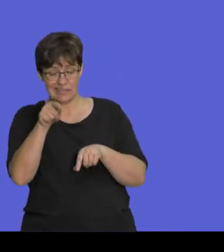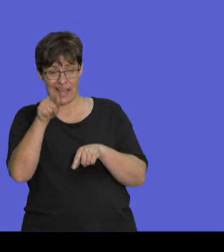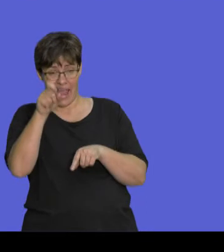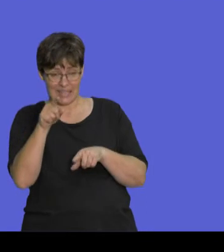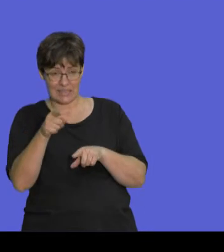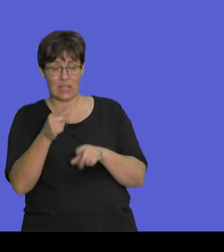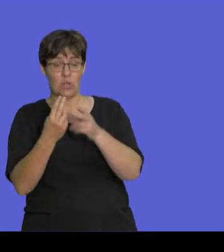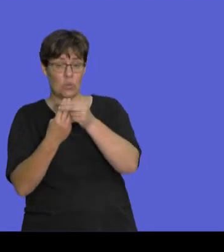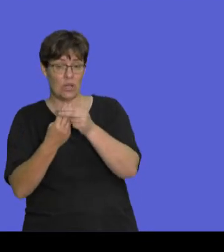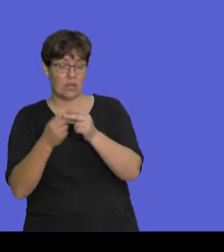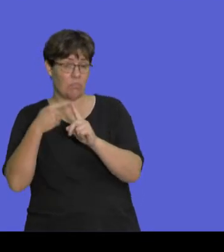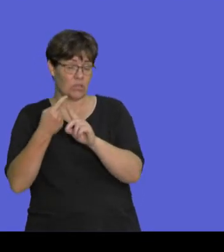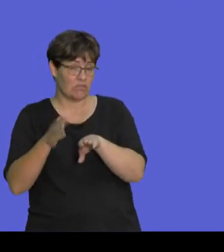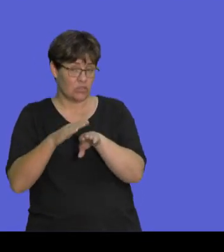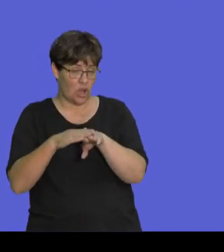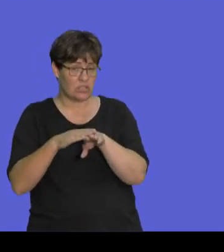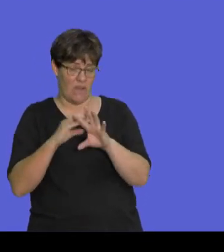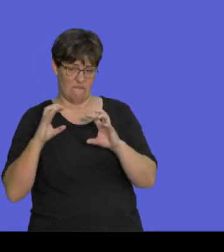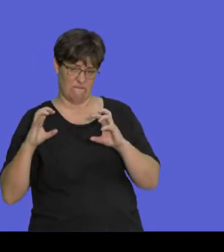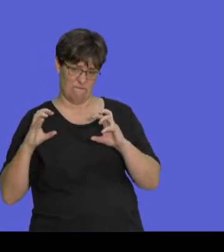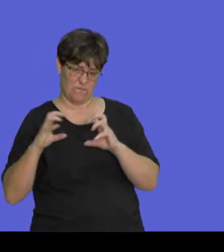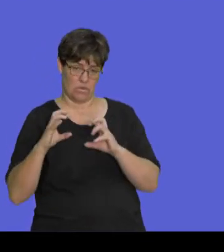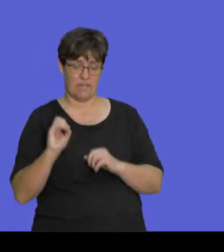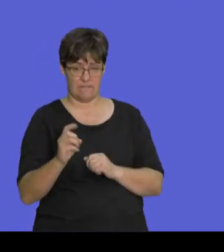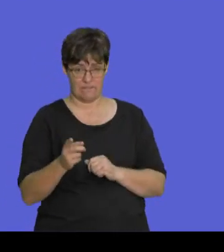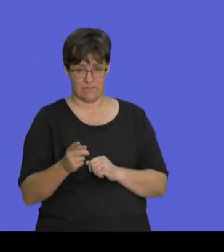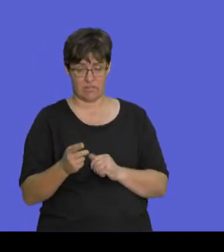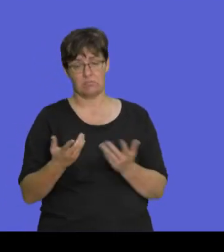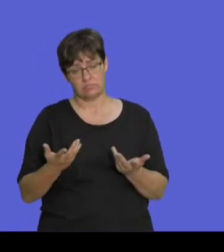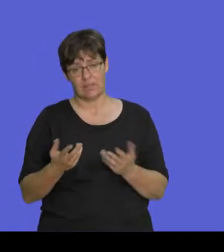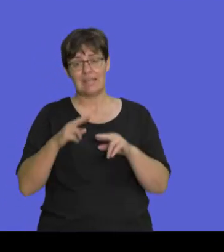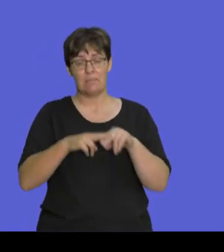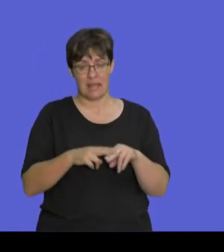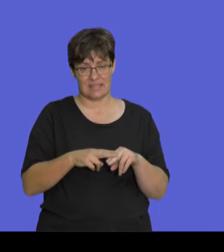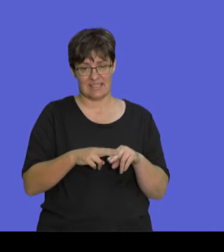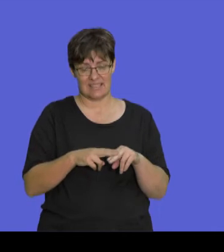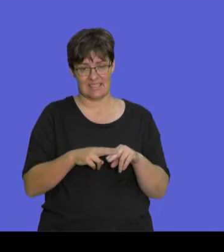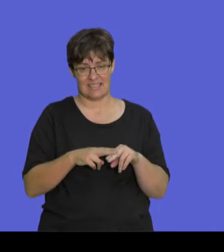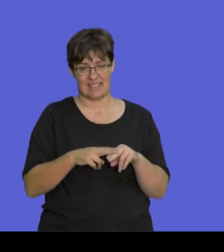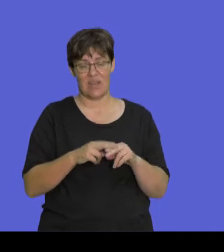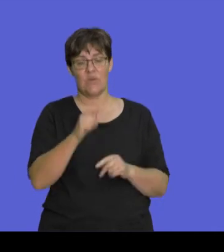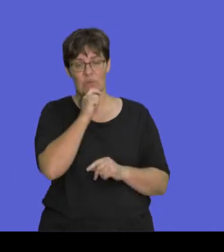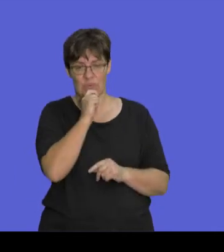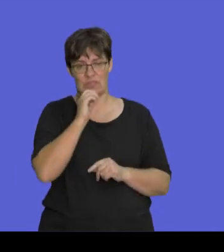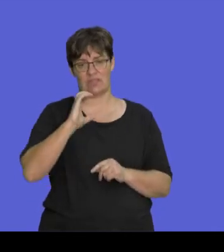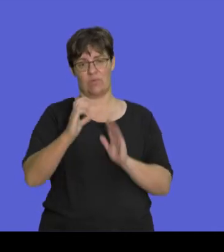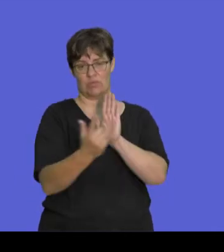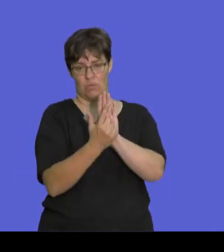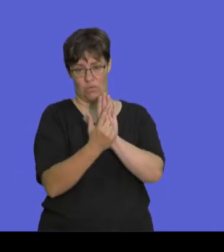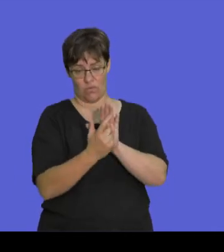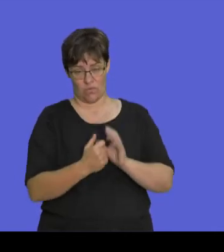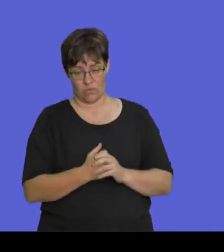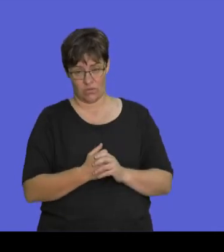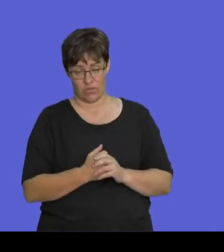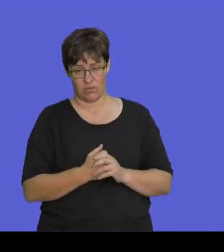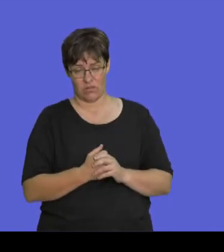charge. And what that force is actually, we can determine it using the Coulomb's law. So we know that from the